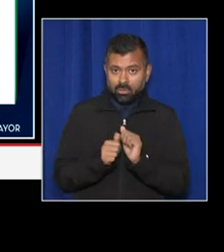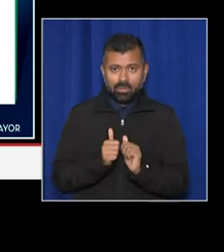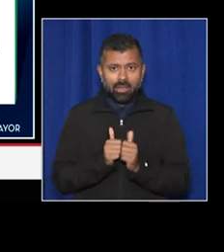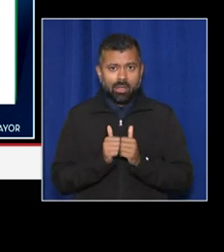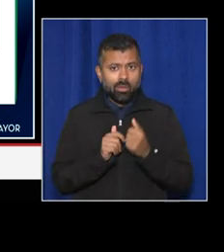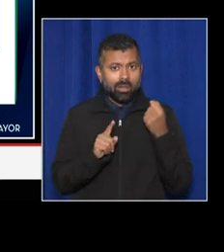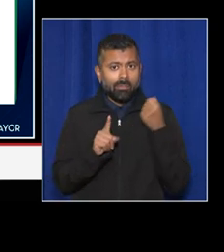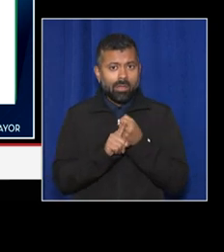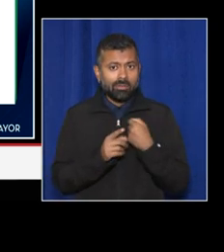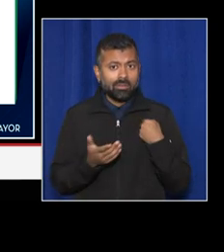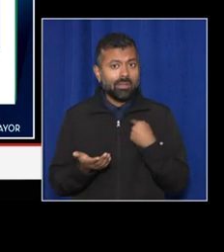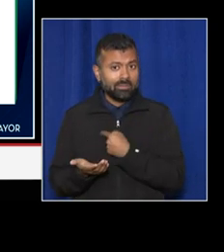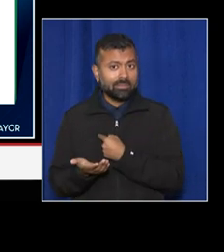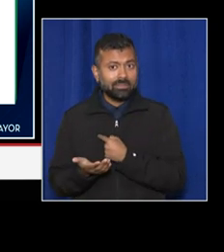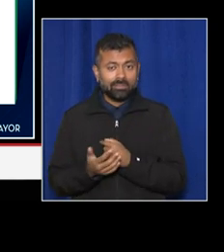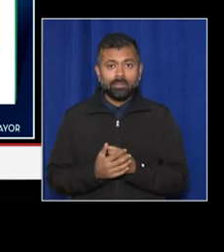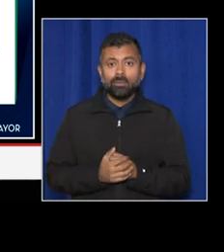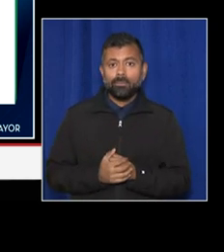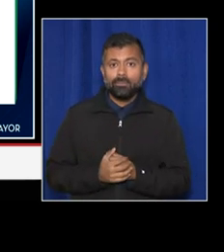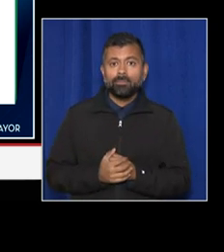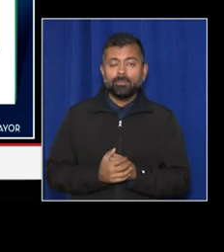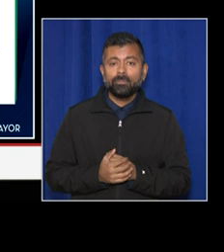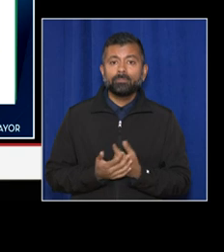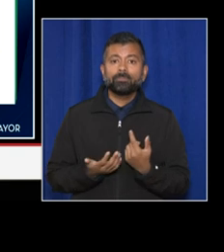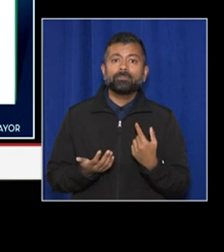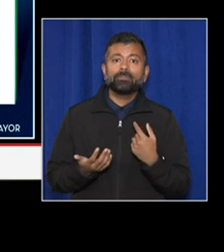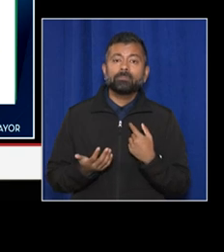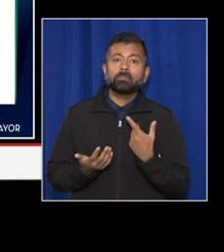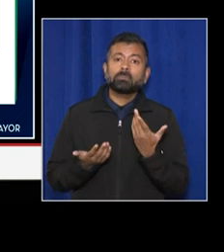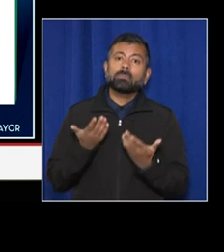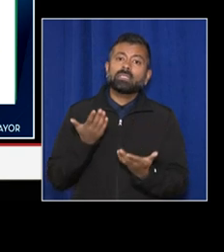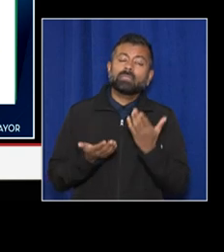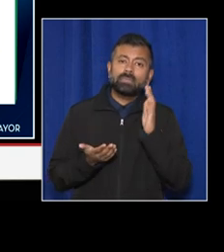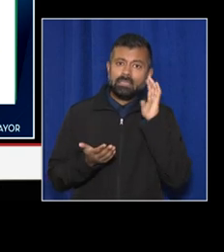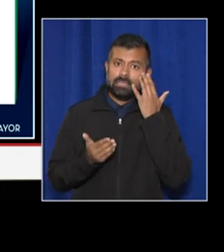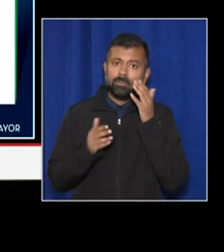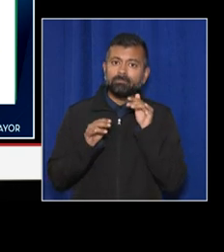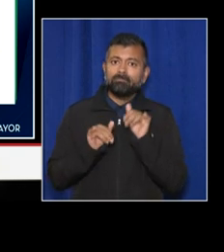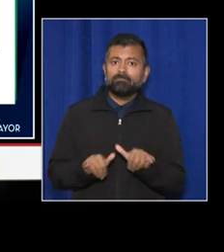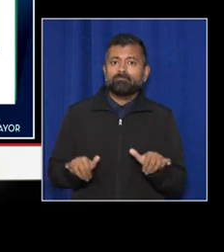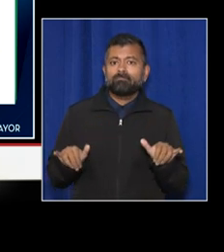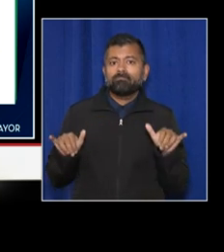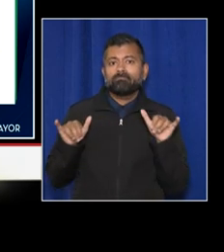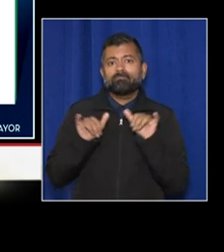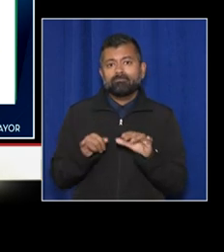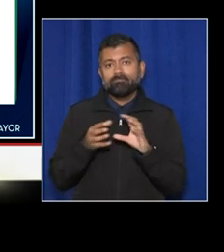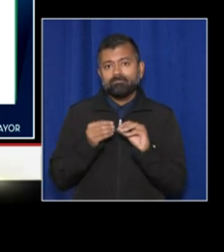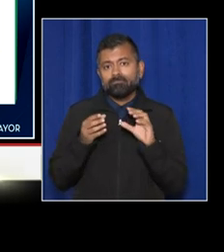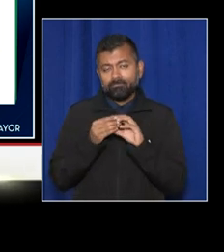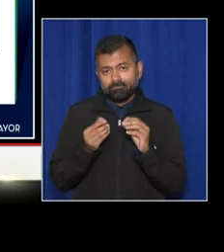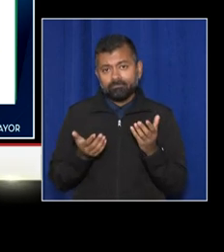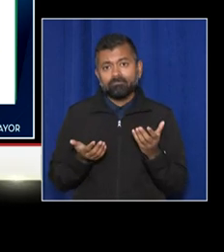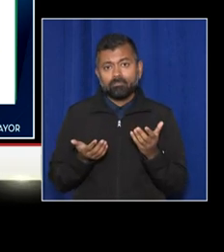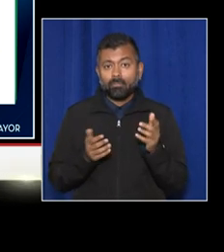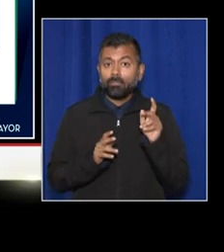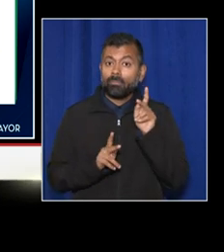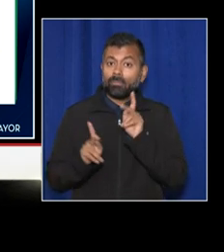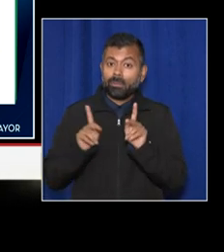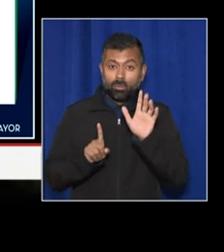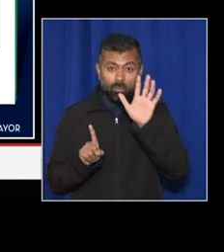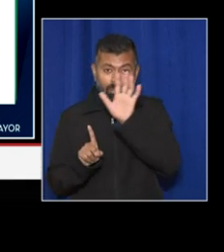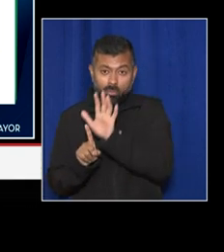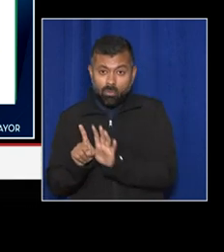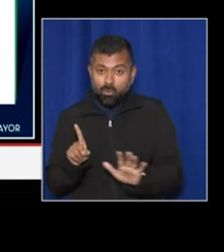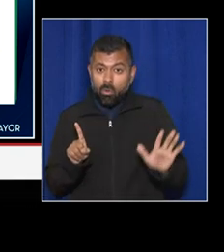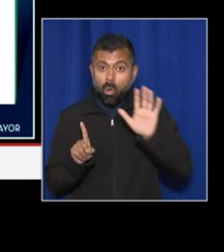you've seen people from across America talking about job loss. And it has sometimes been